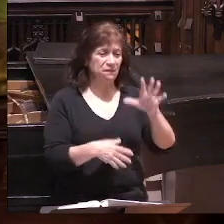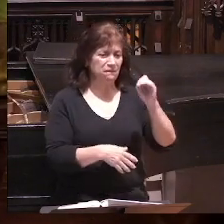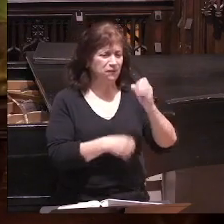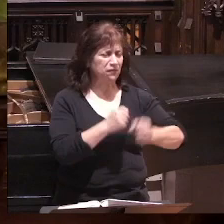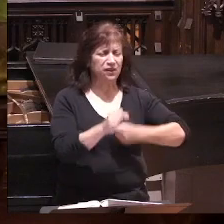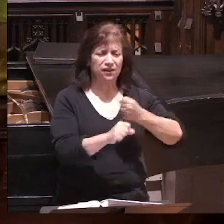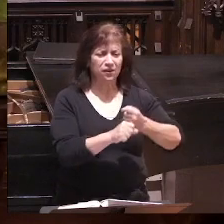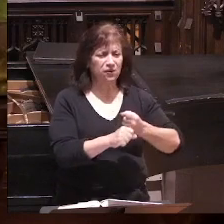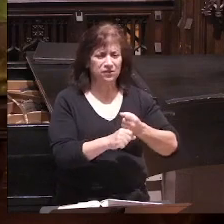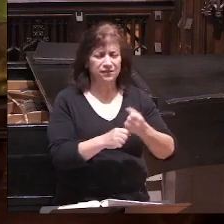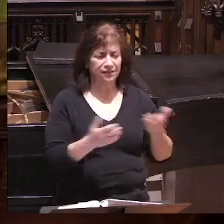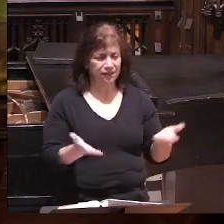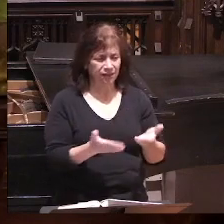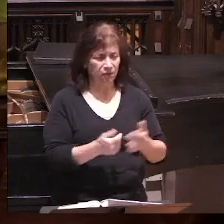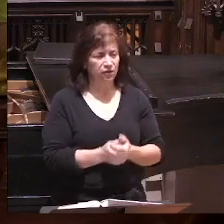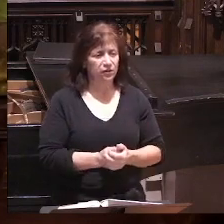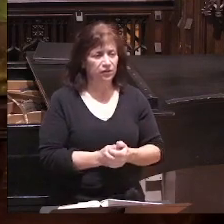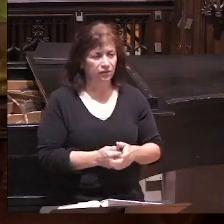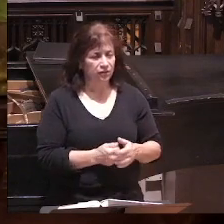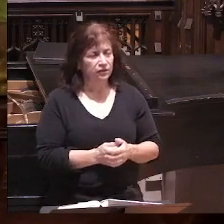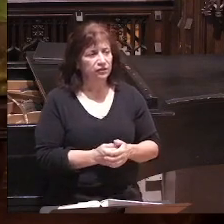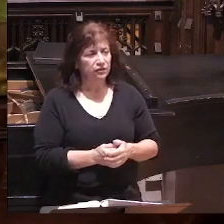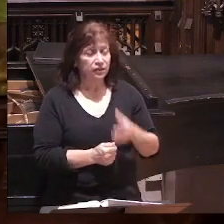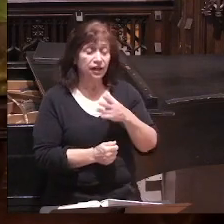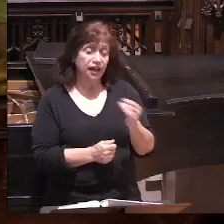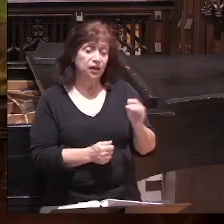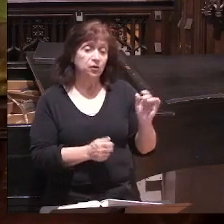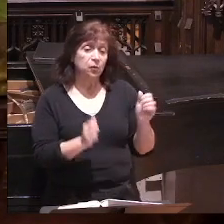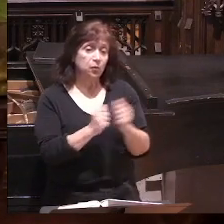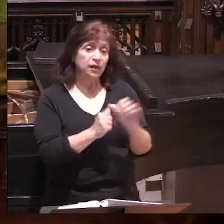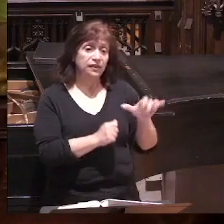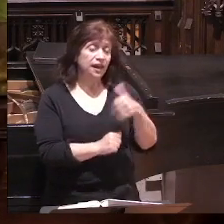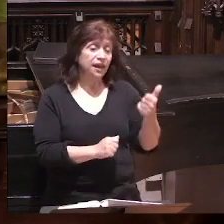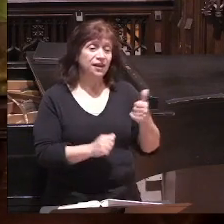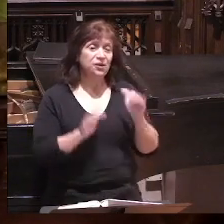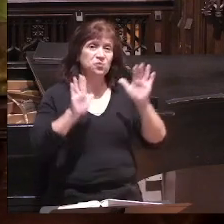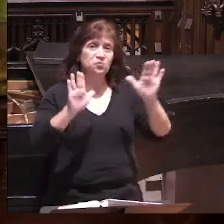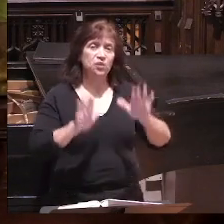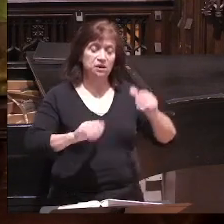years. And as it is with any great